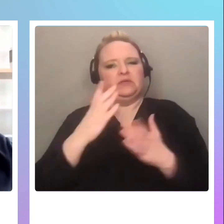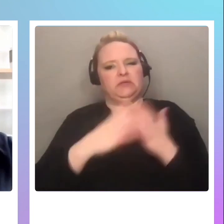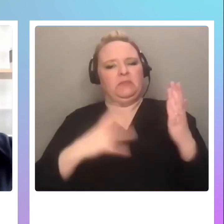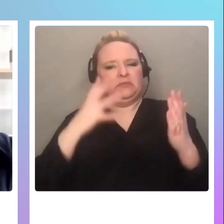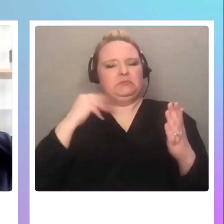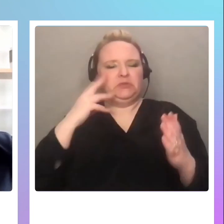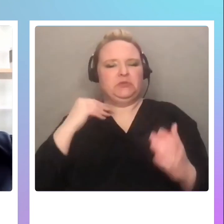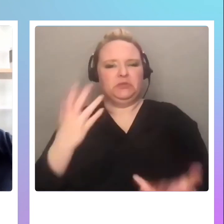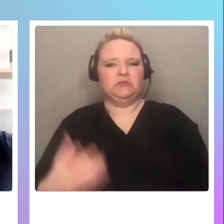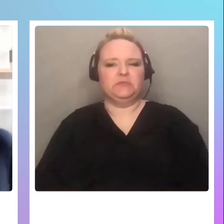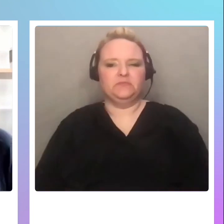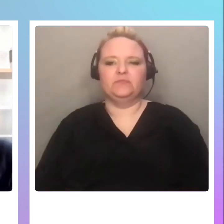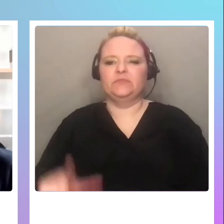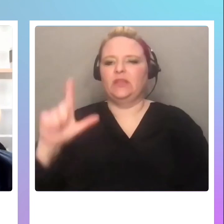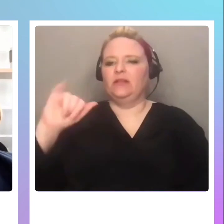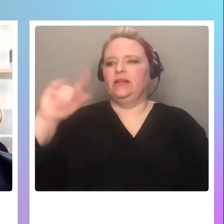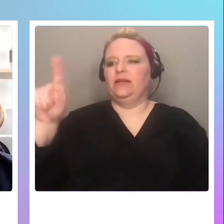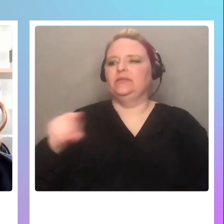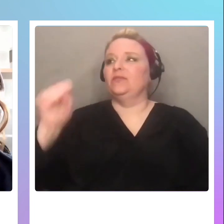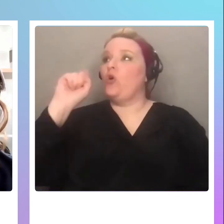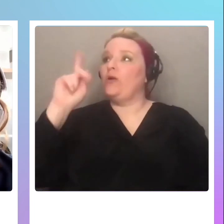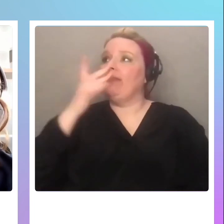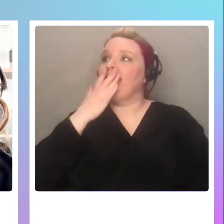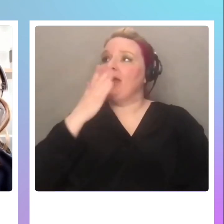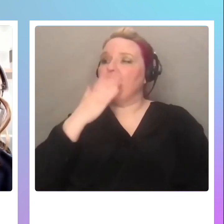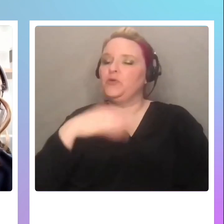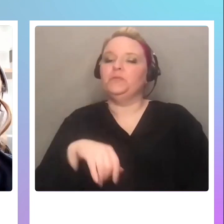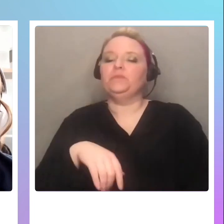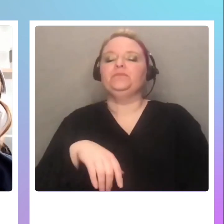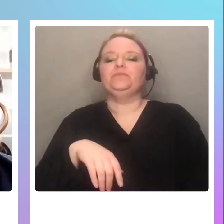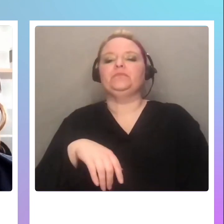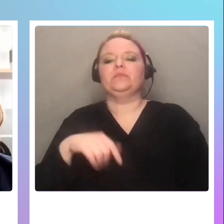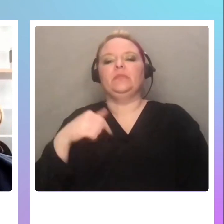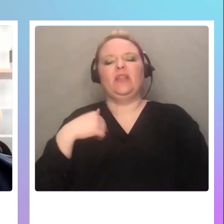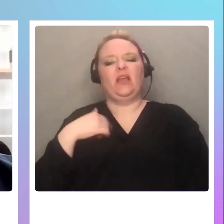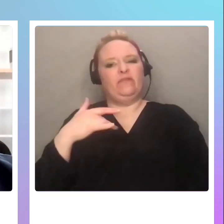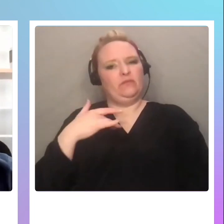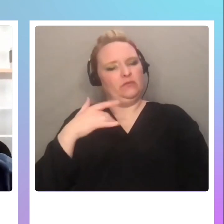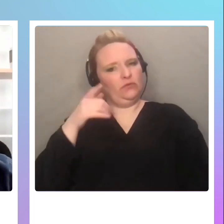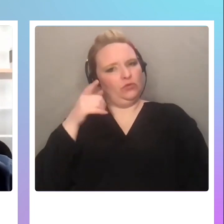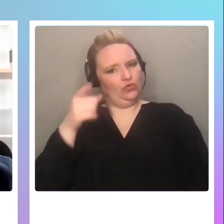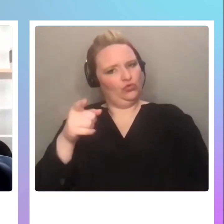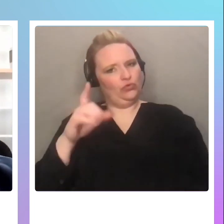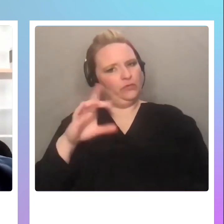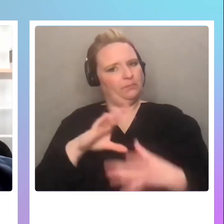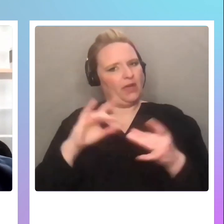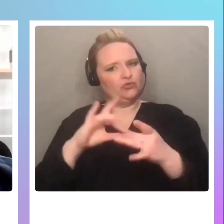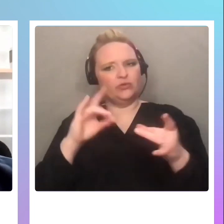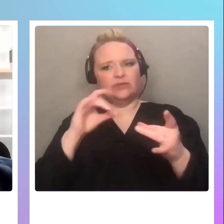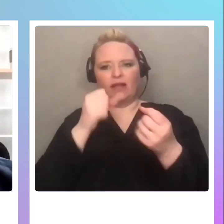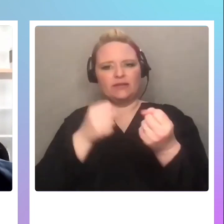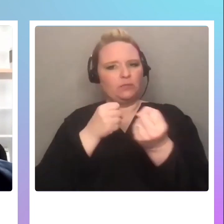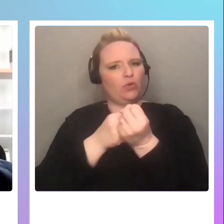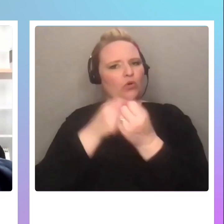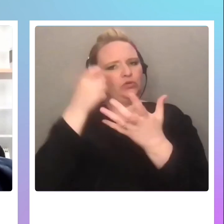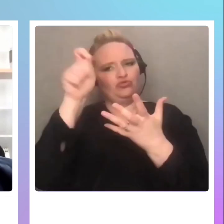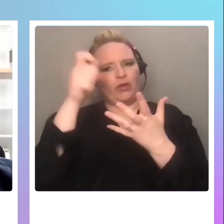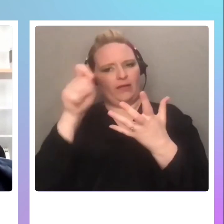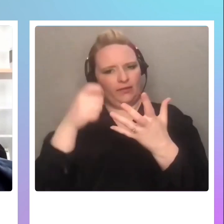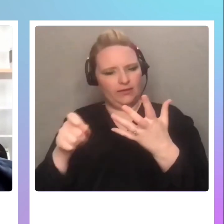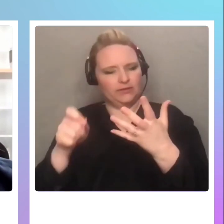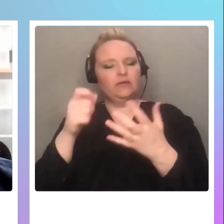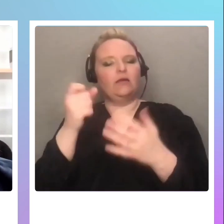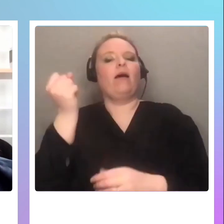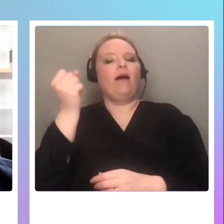Got it. Thank you. Okay. I believe you said you weren't too big of a fan of checklists, but there